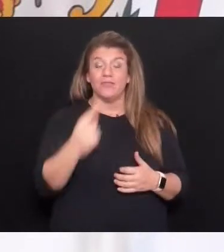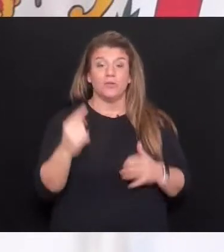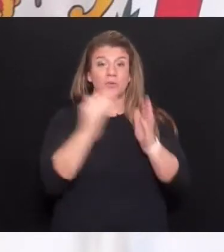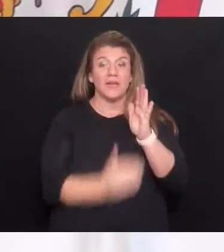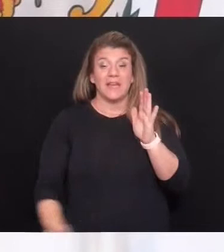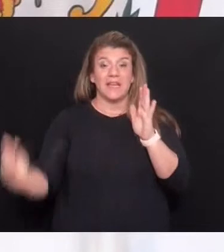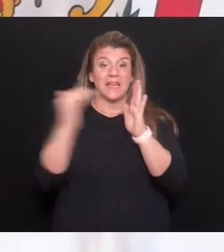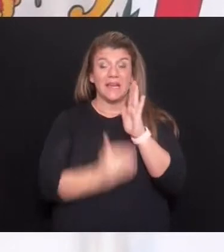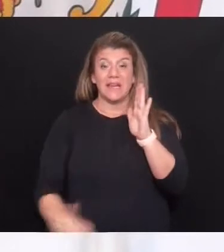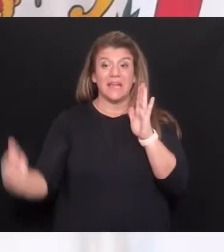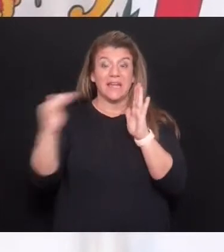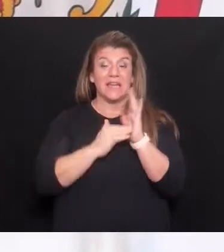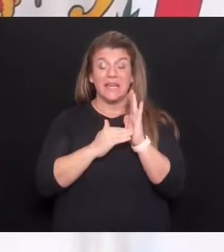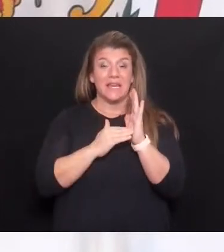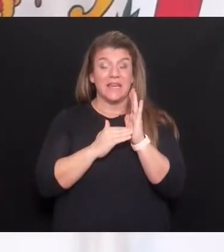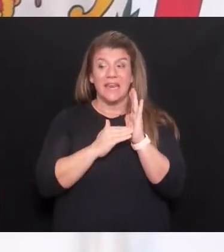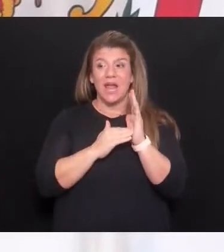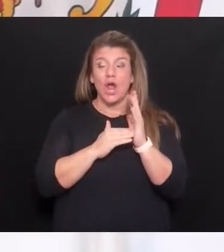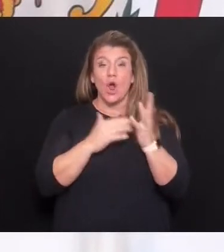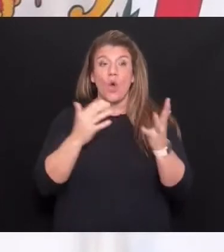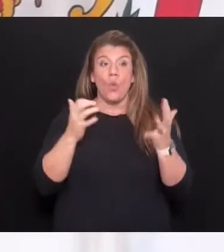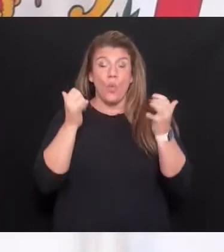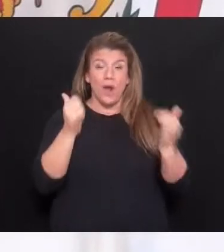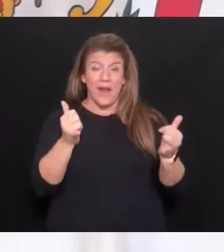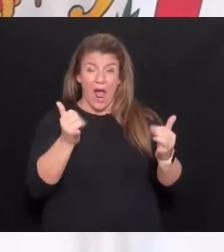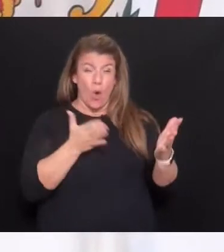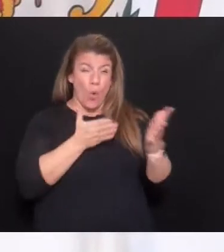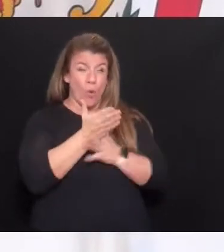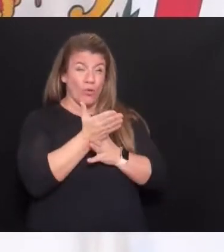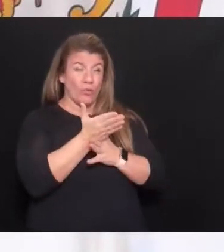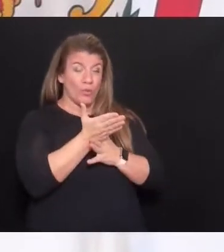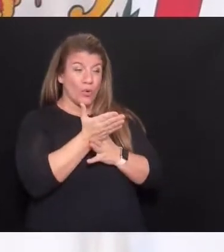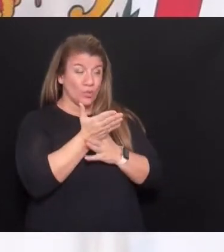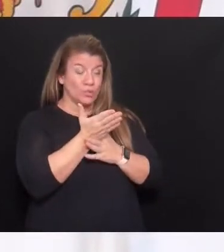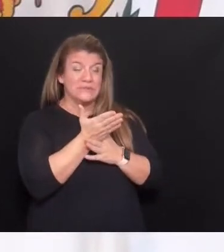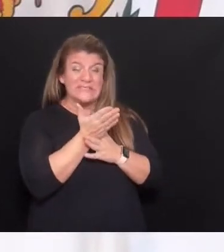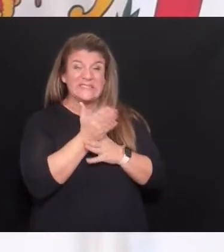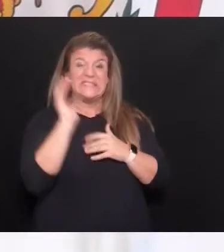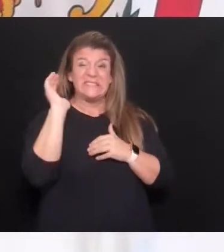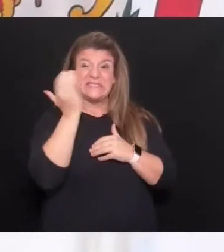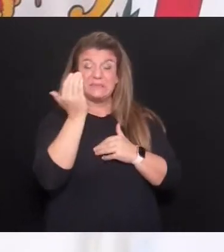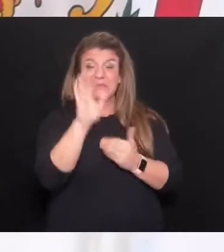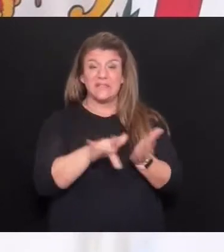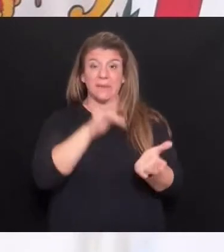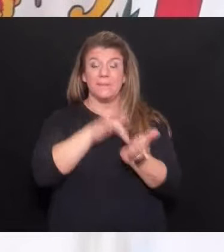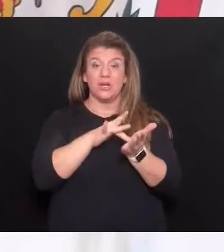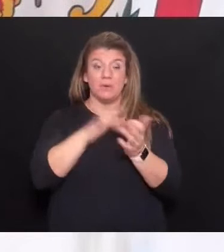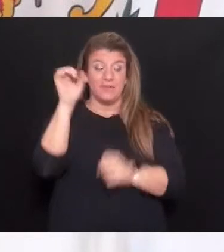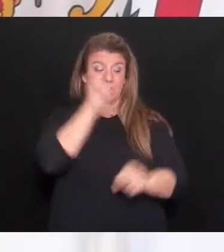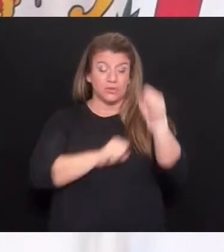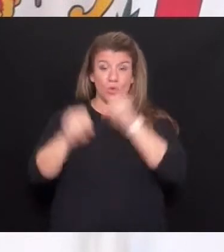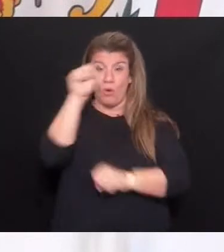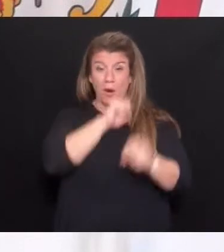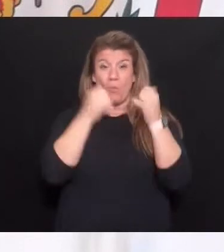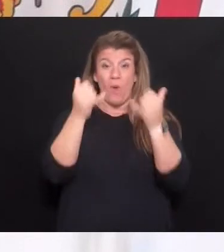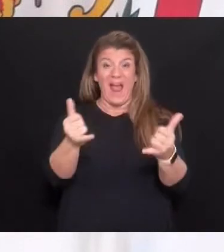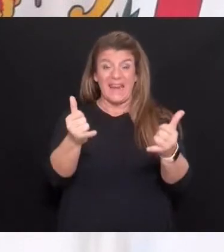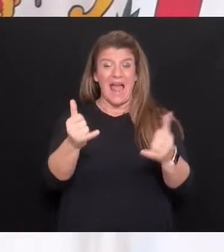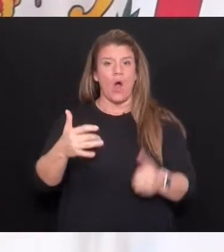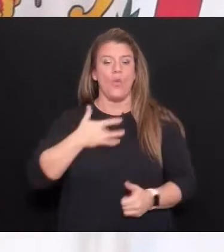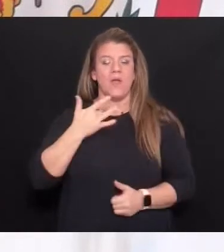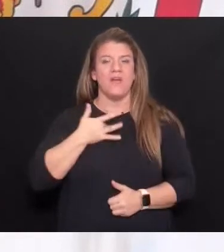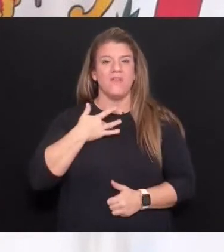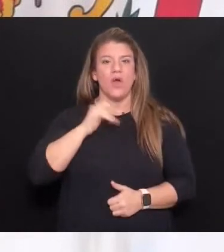over, we're going through almost the eye of the storm right now. We think that we're at the